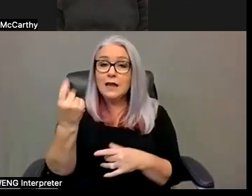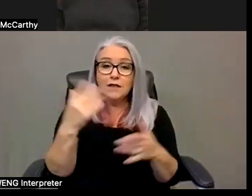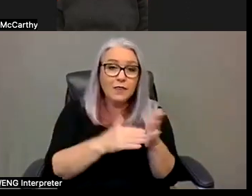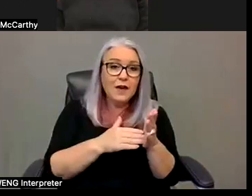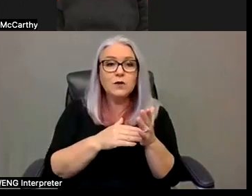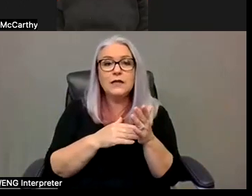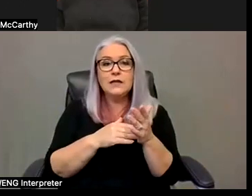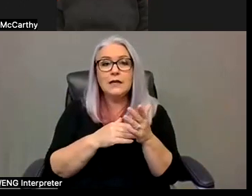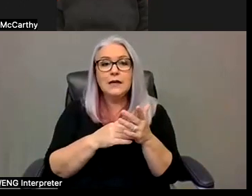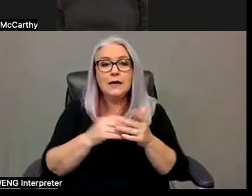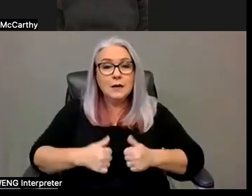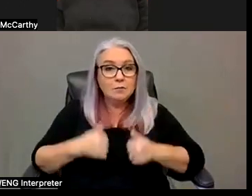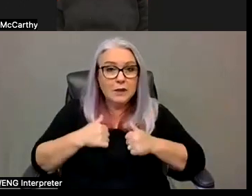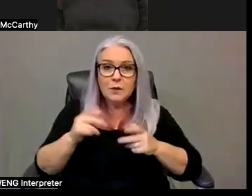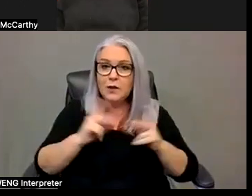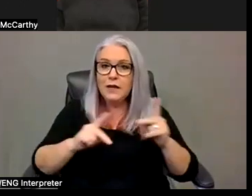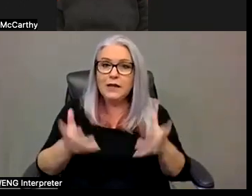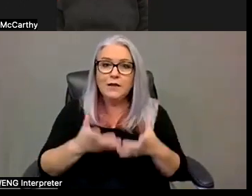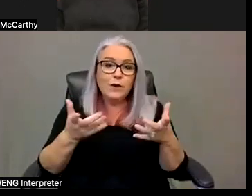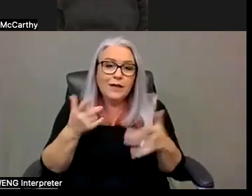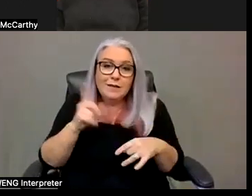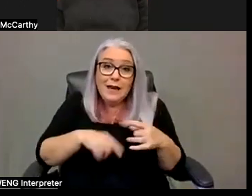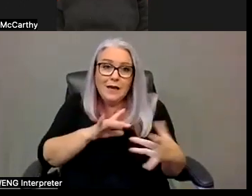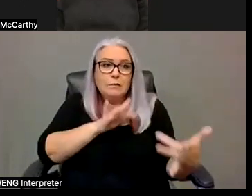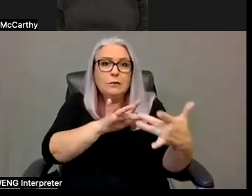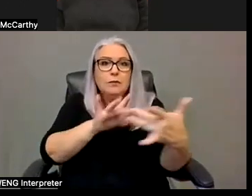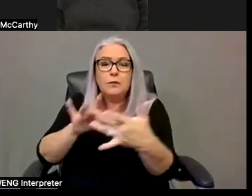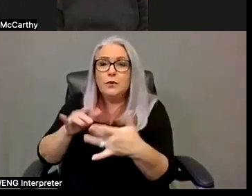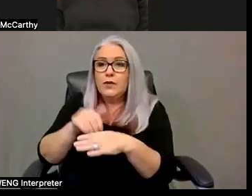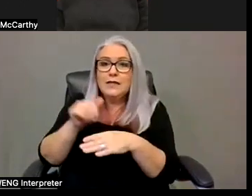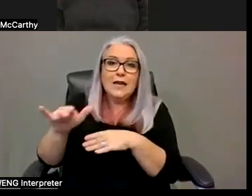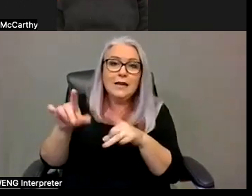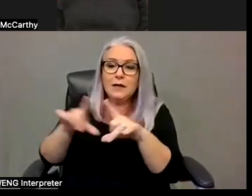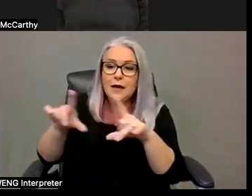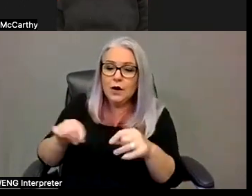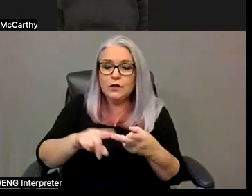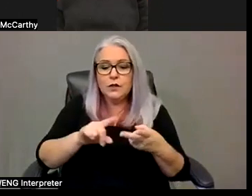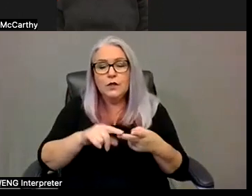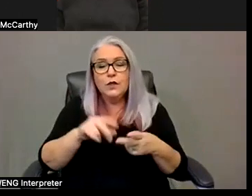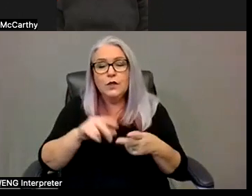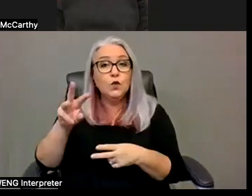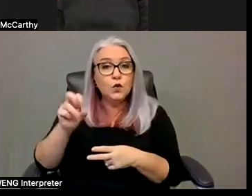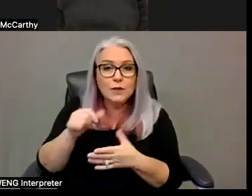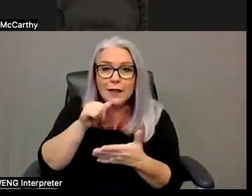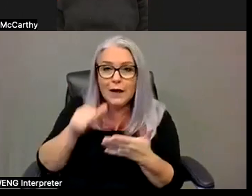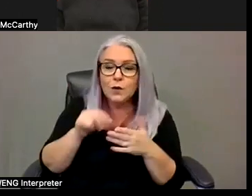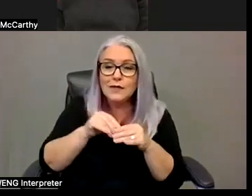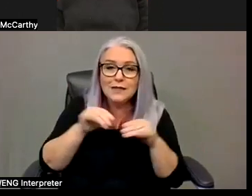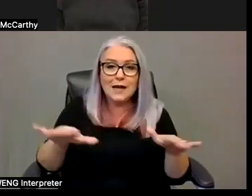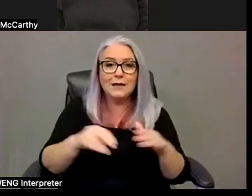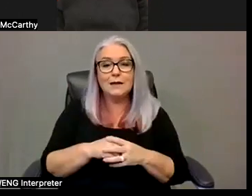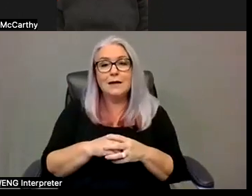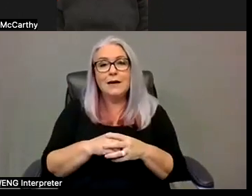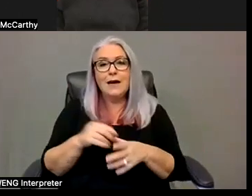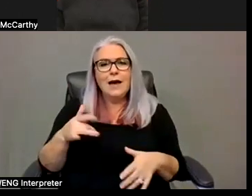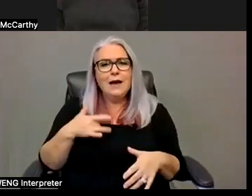single person. We do it the best way we know how. We send postcards. We have a newsletter. So I just feel